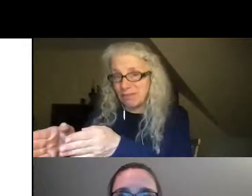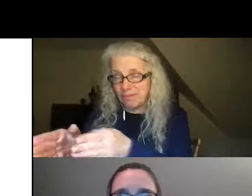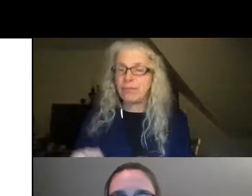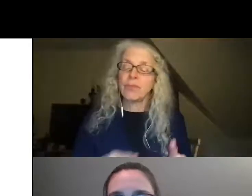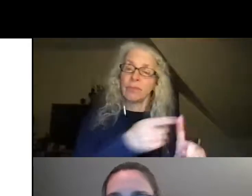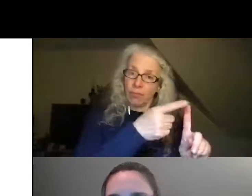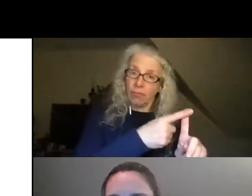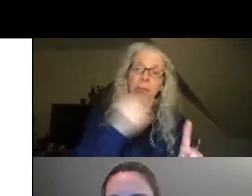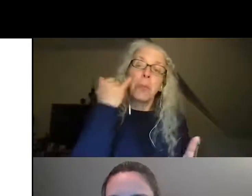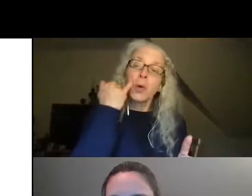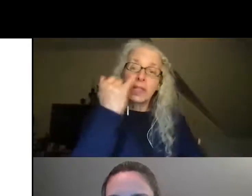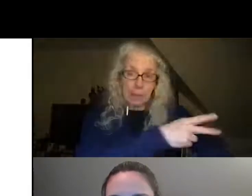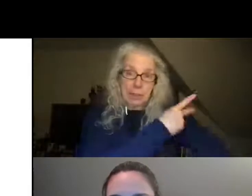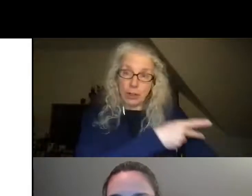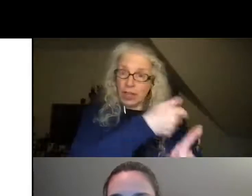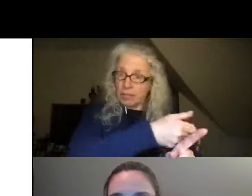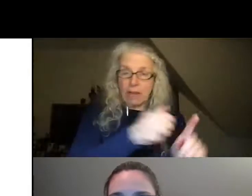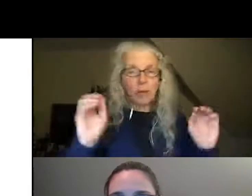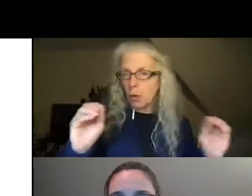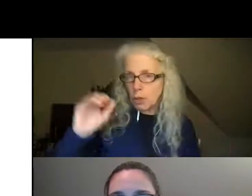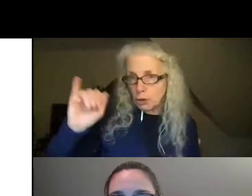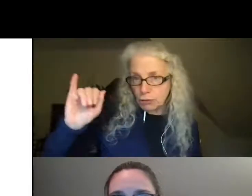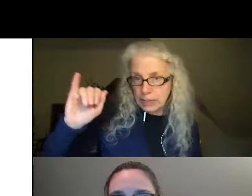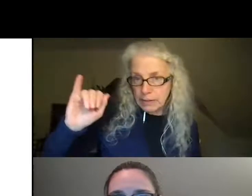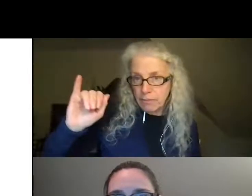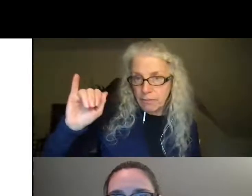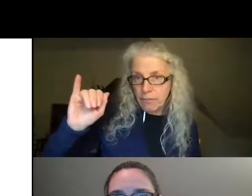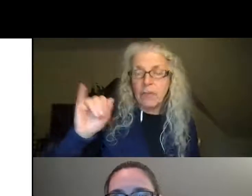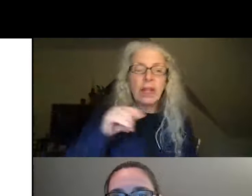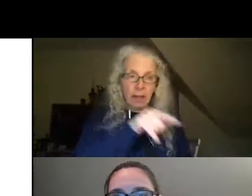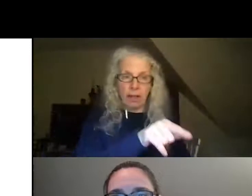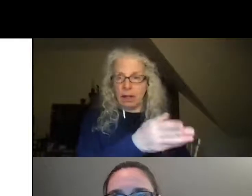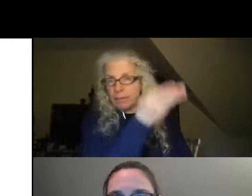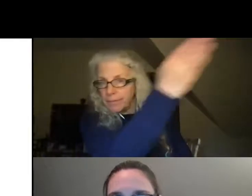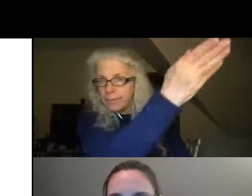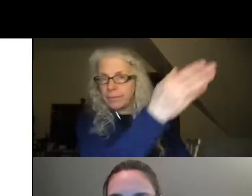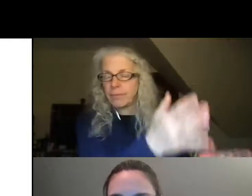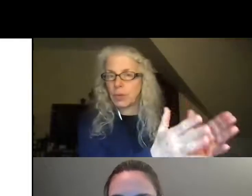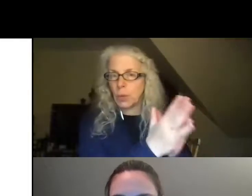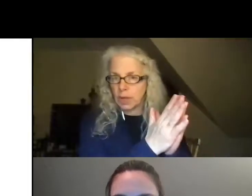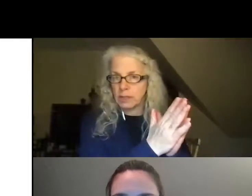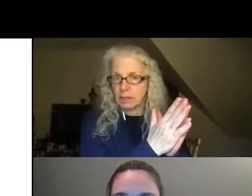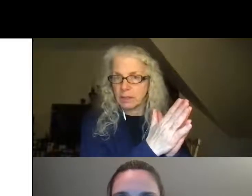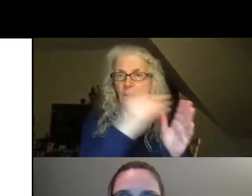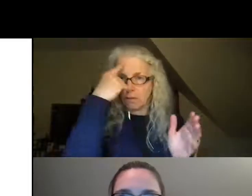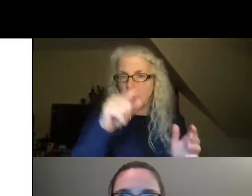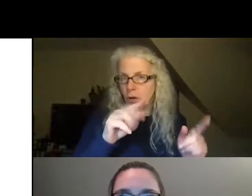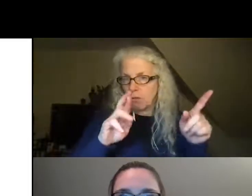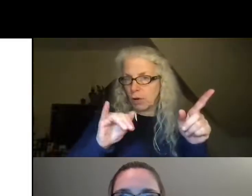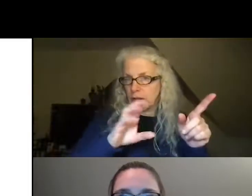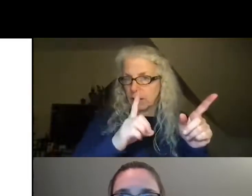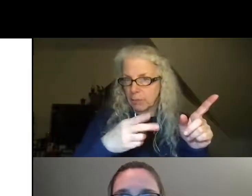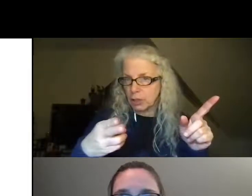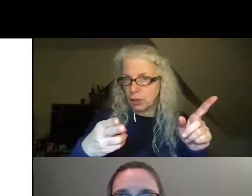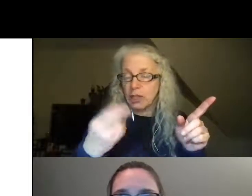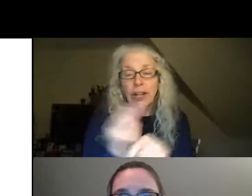if a patient doesn't have insurance, they'll submit a request form directly to the commission by fax